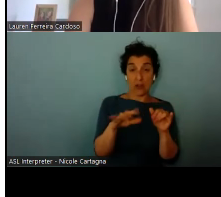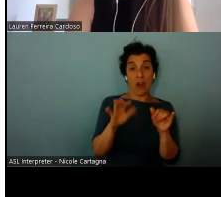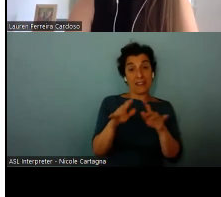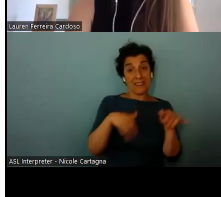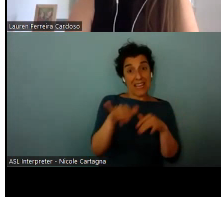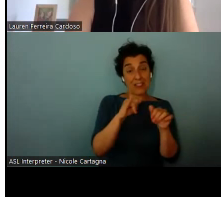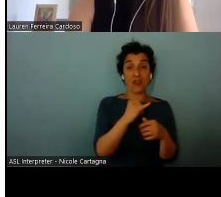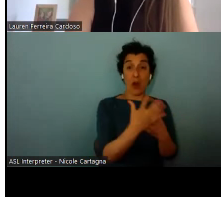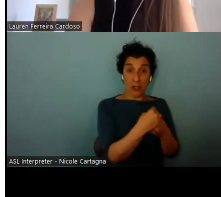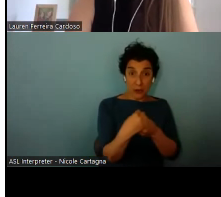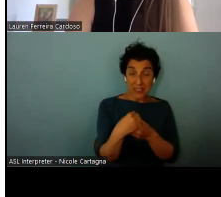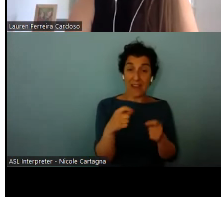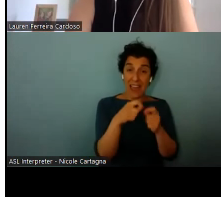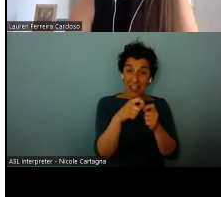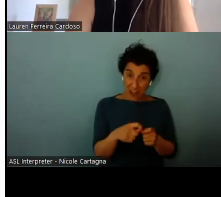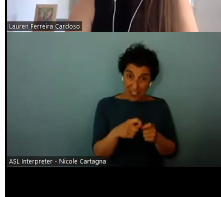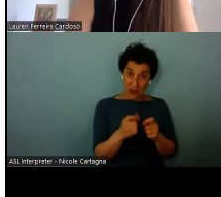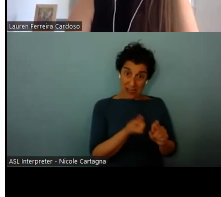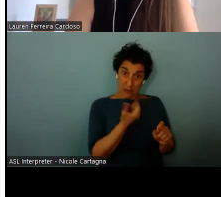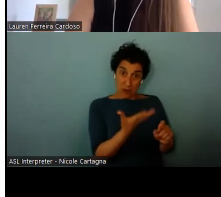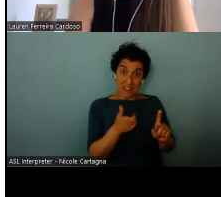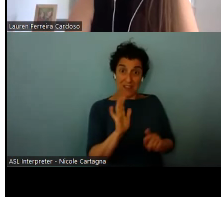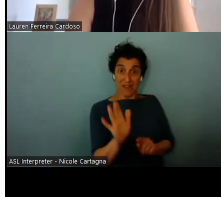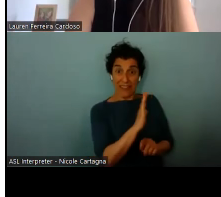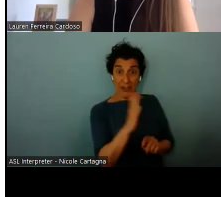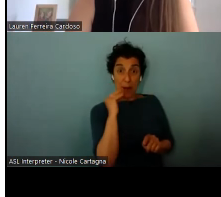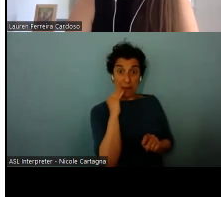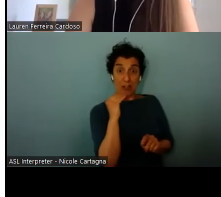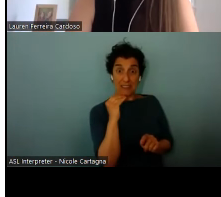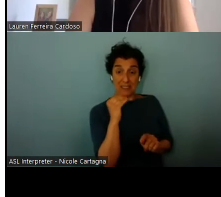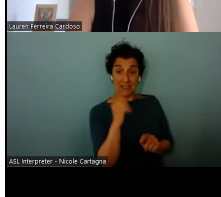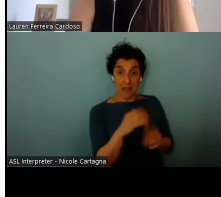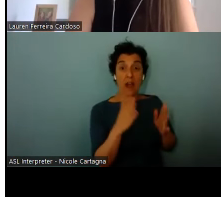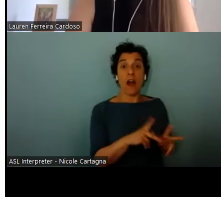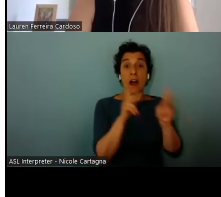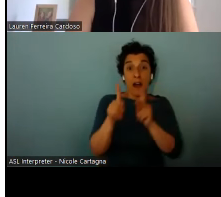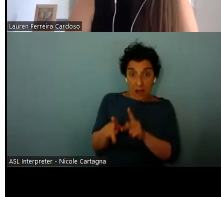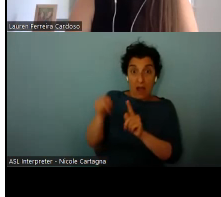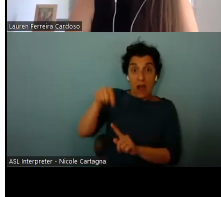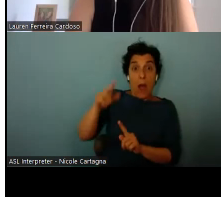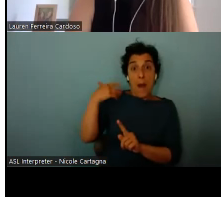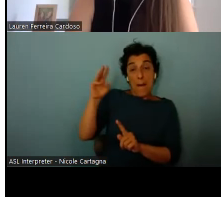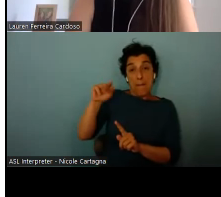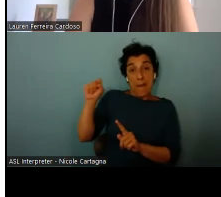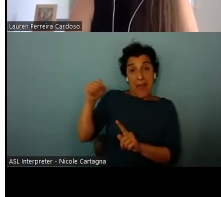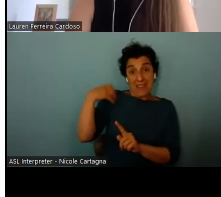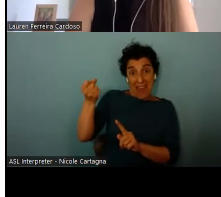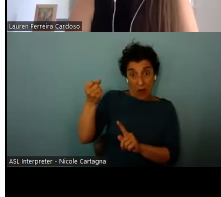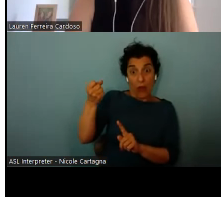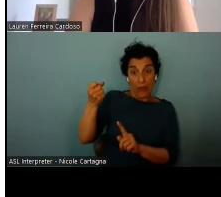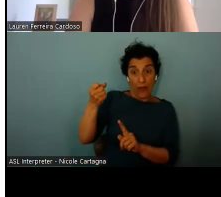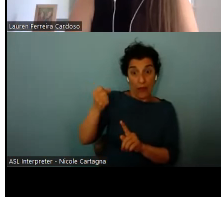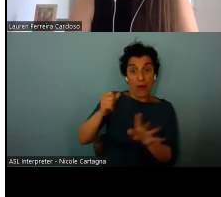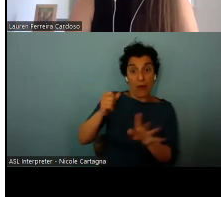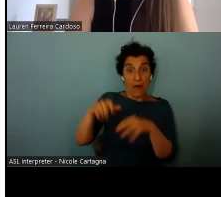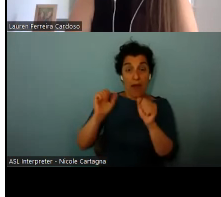and reflective of populations' experiences. We heard that Mass Health is adopting